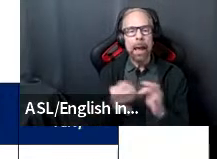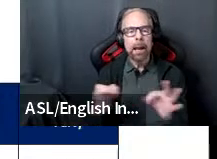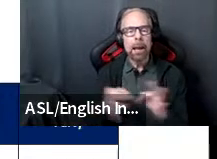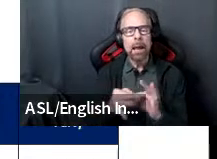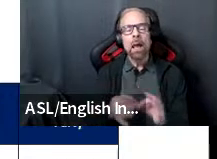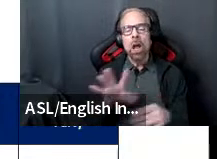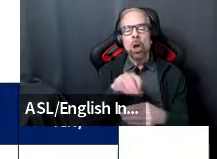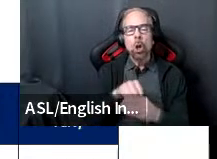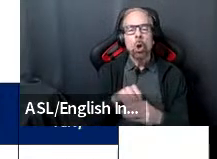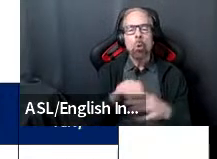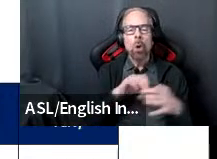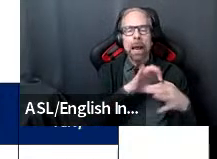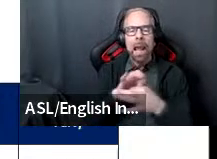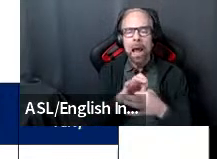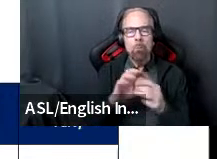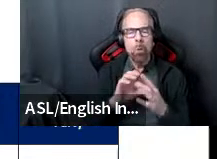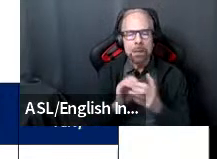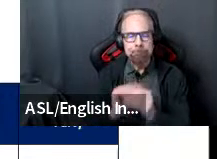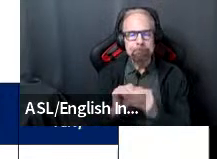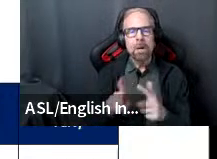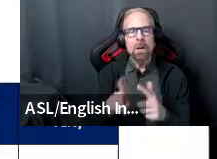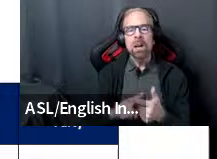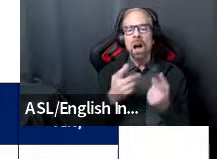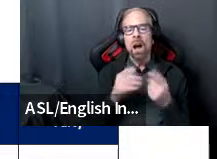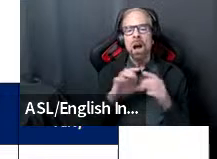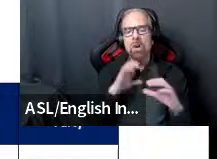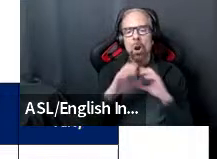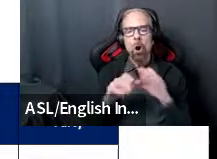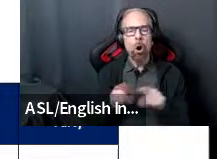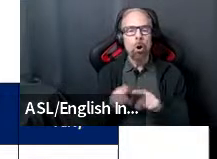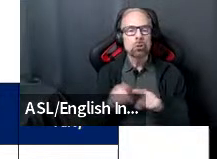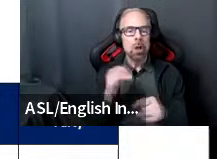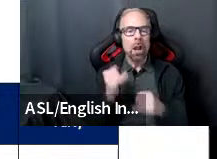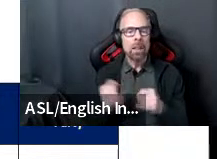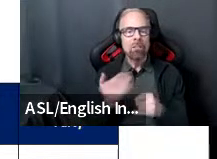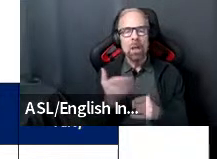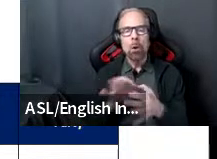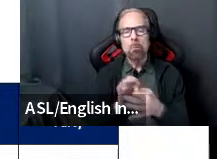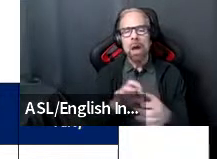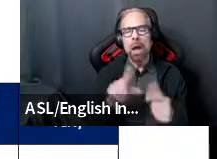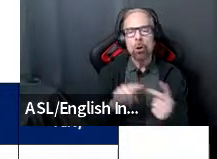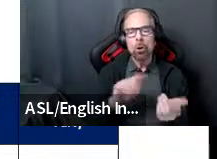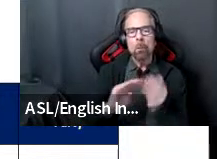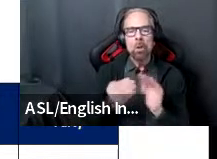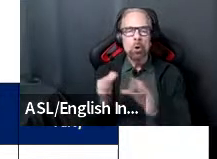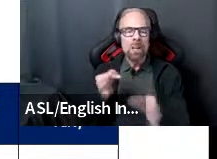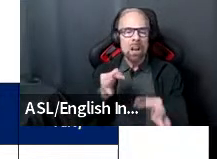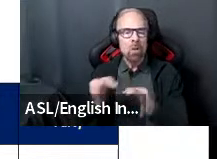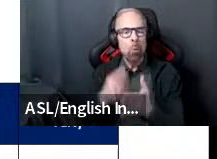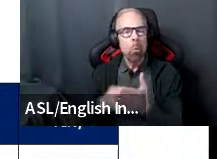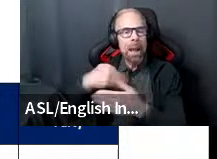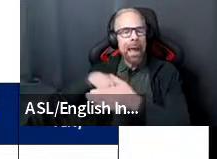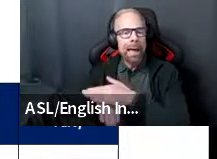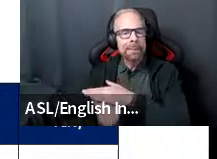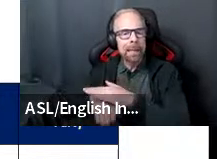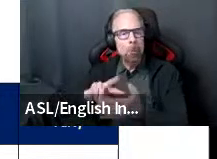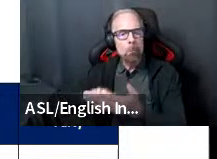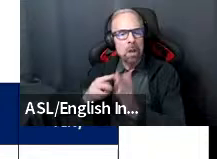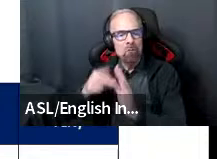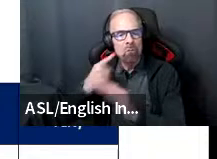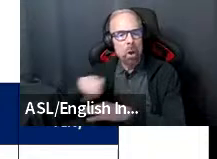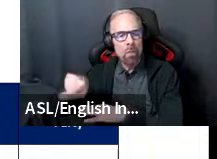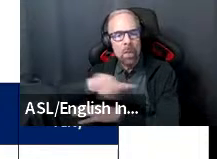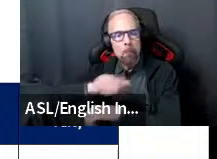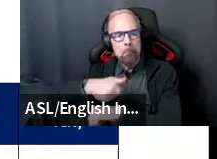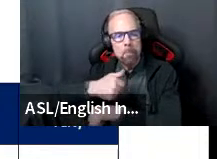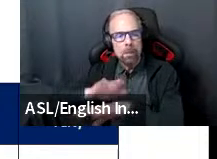collaborative conversations, as well as the last piece around communities defining what access means to them based on some of the discussion and